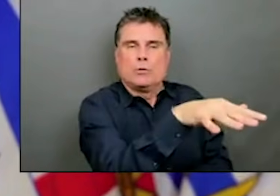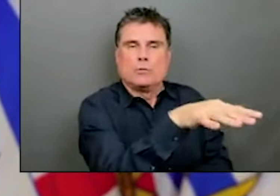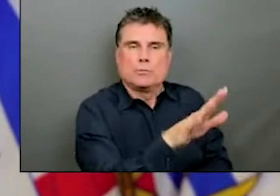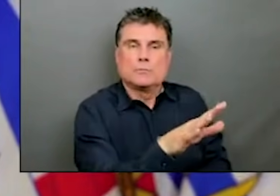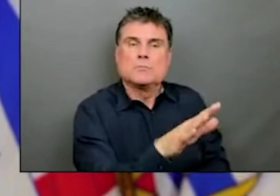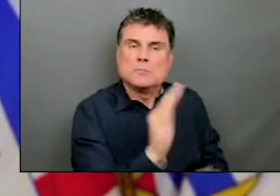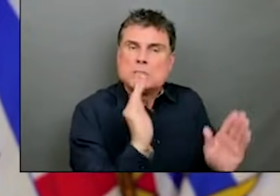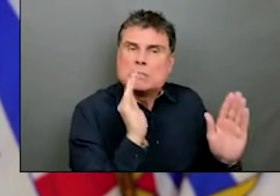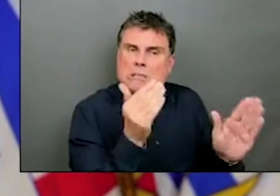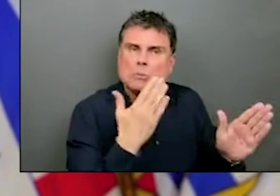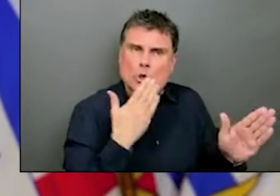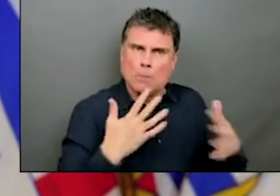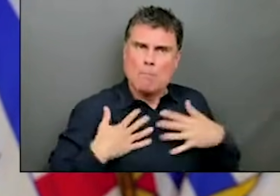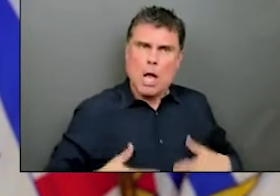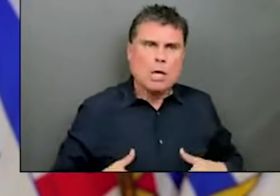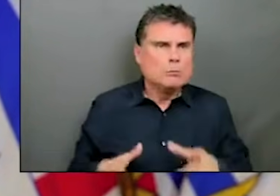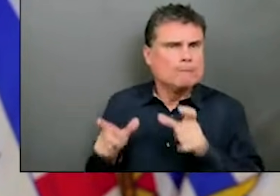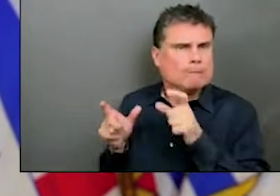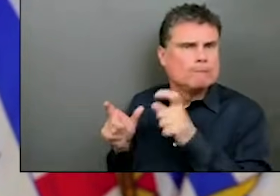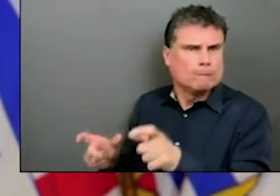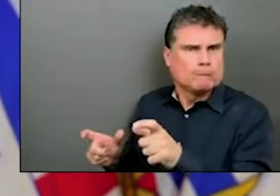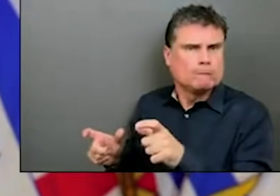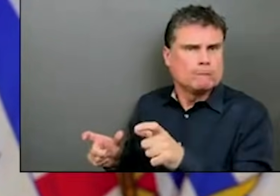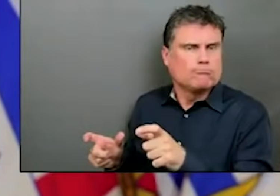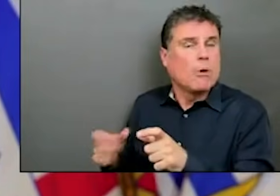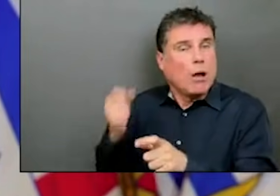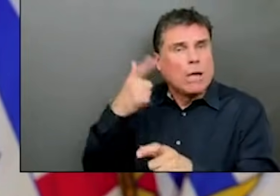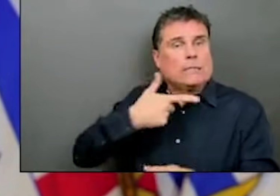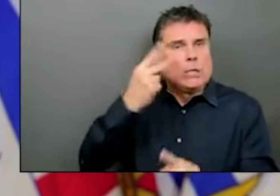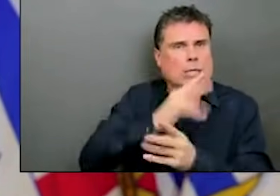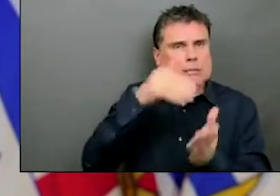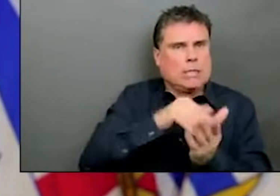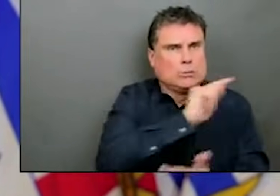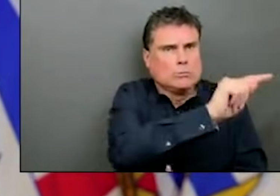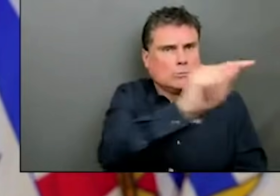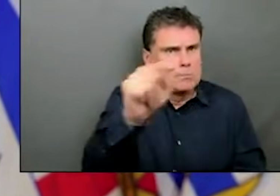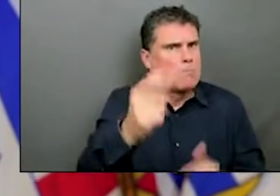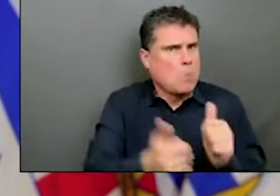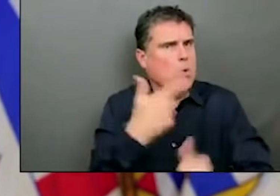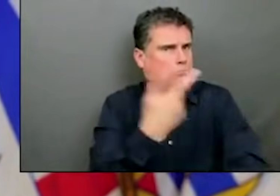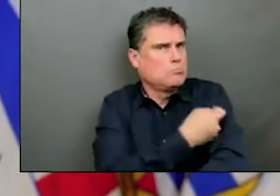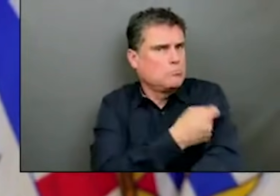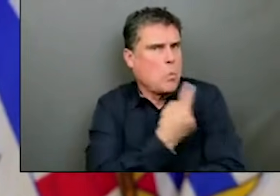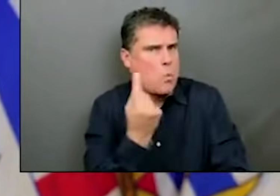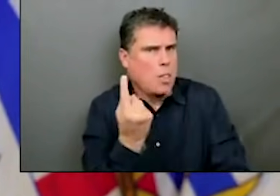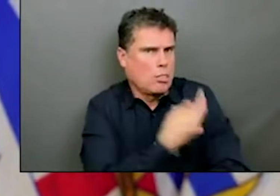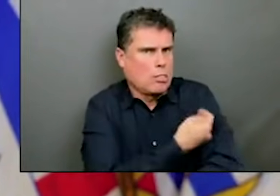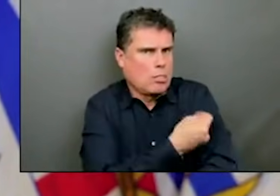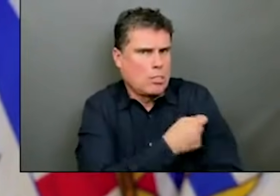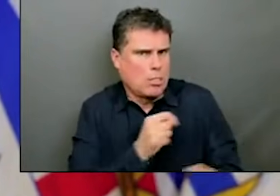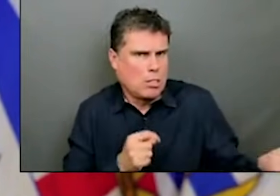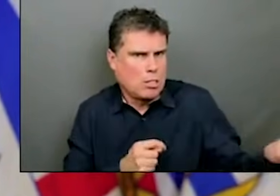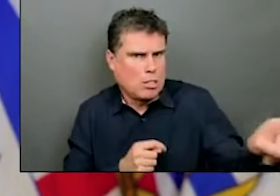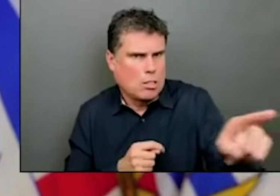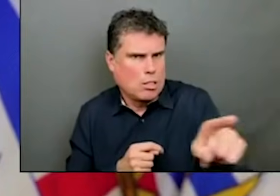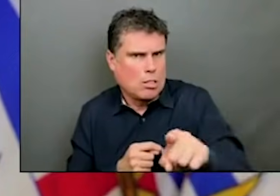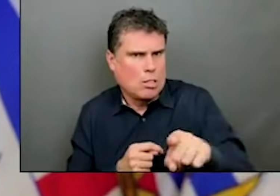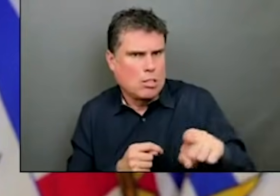good protection in long-term care. And that is, the Cottonwoods outbreak, where there were a number